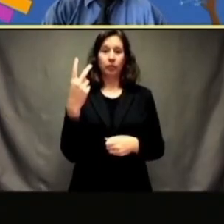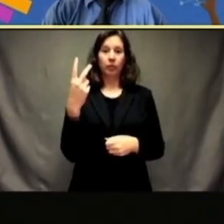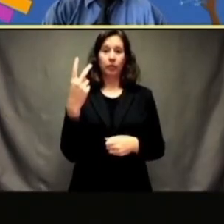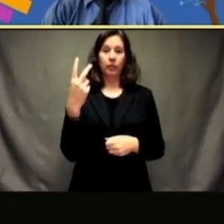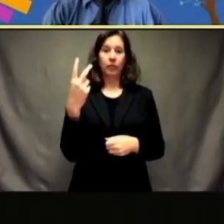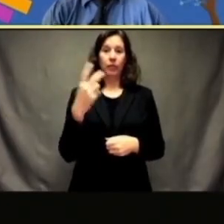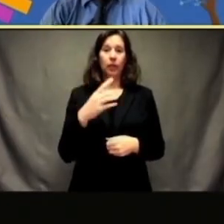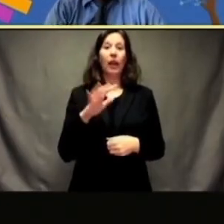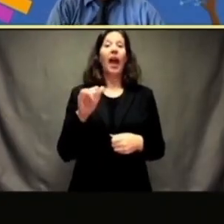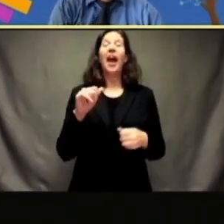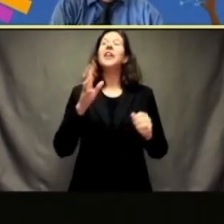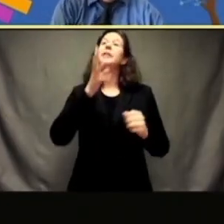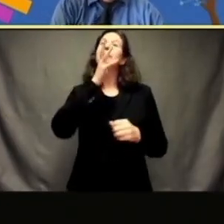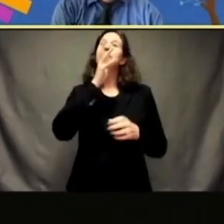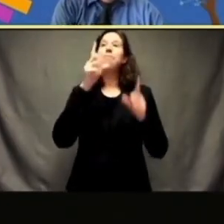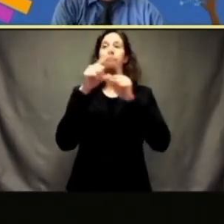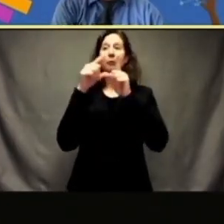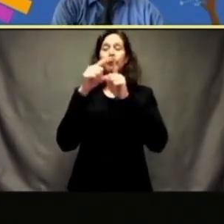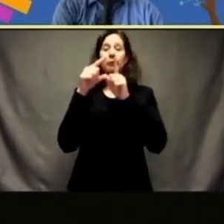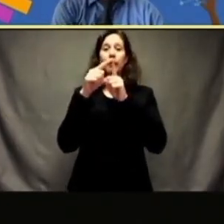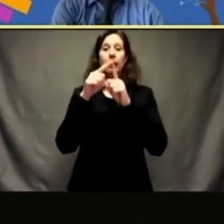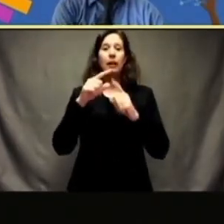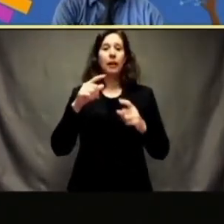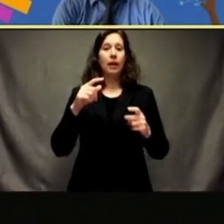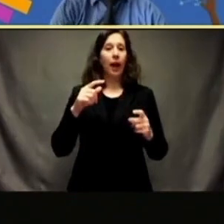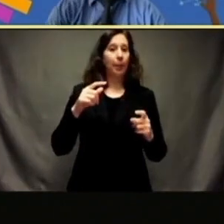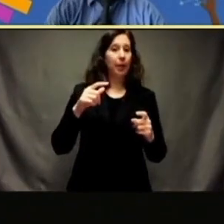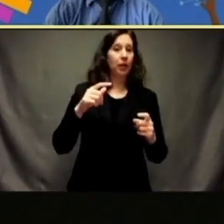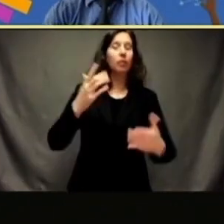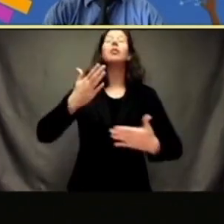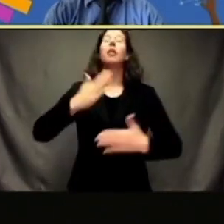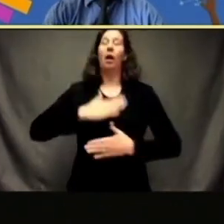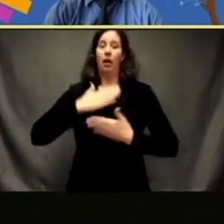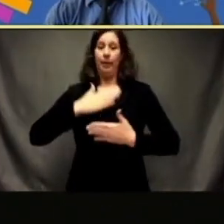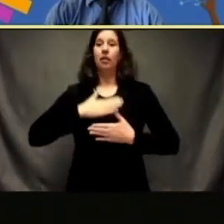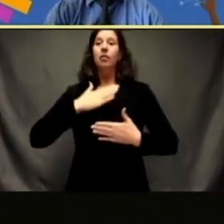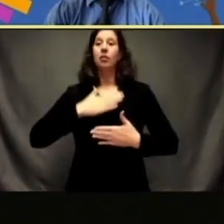And on my speak, I'm going to say happy.